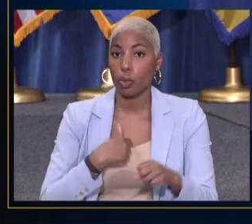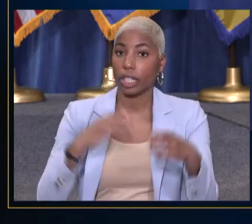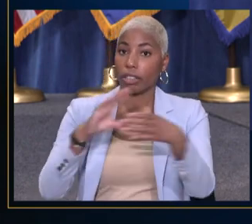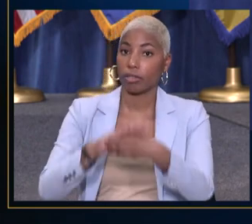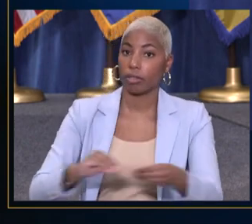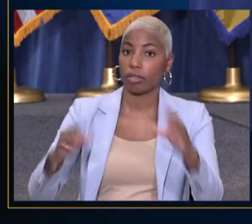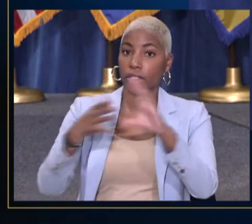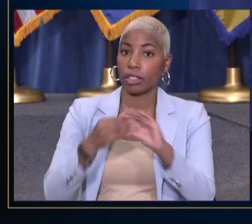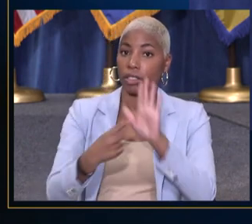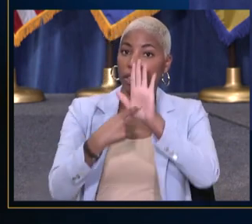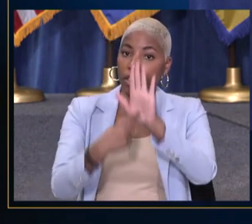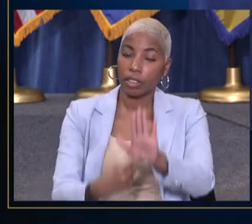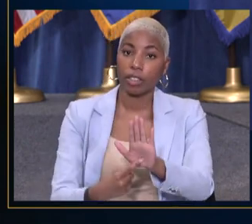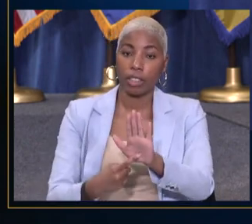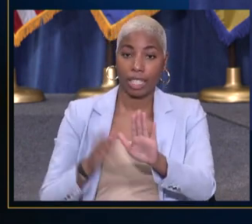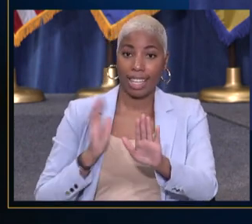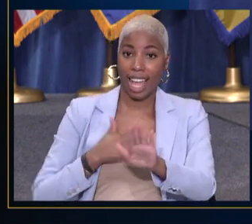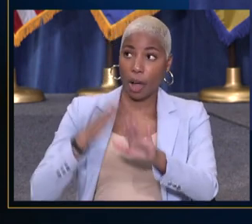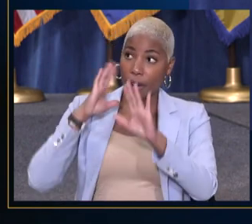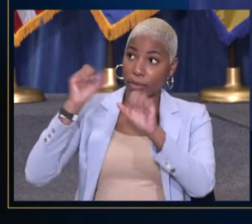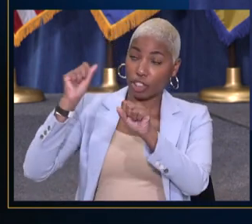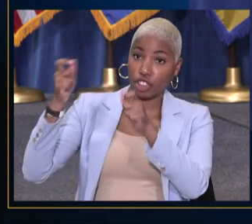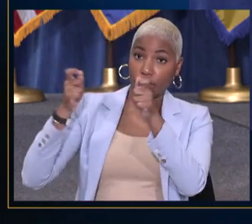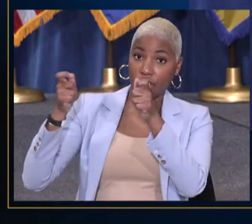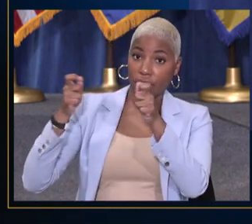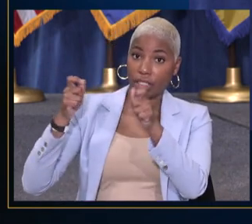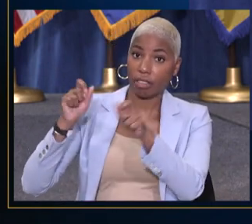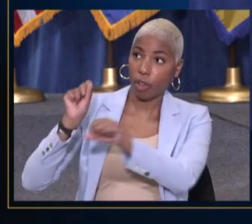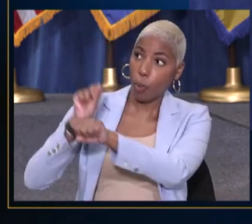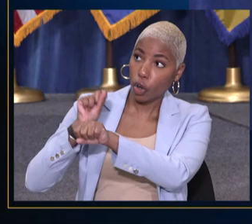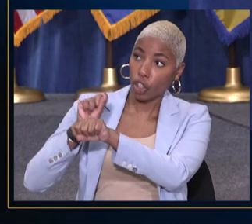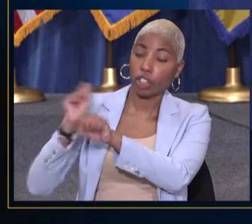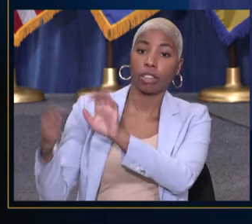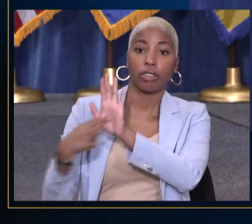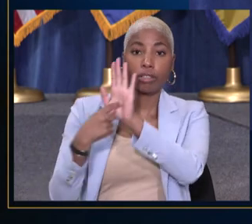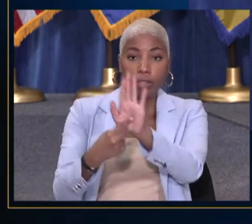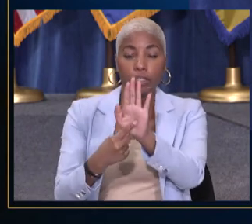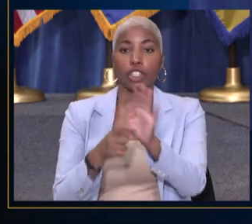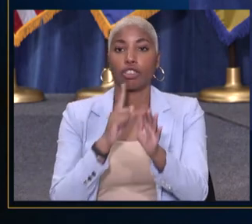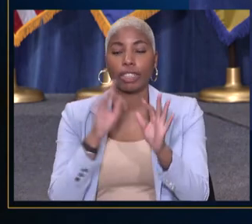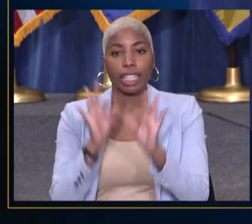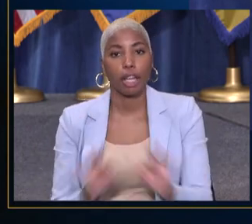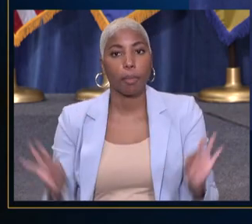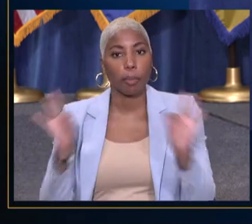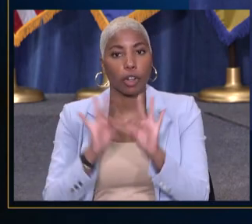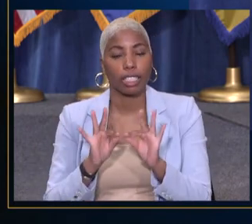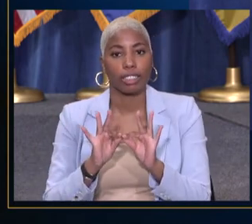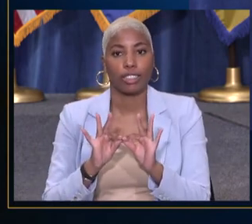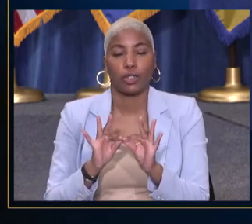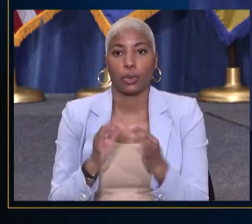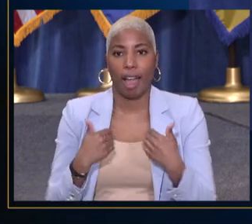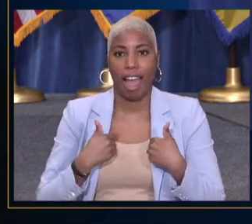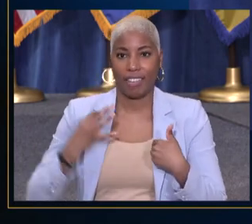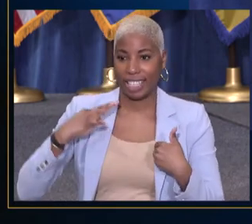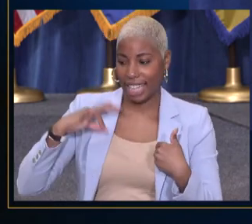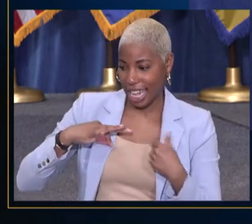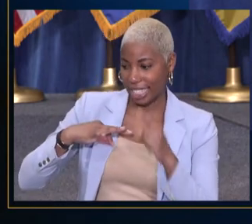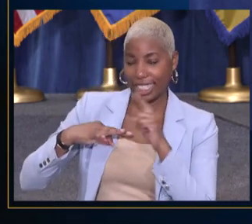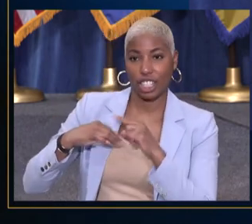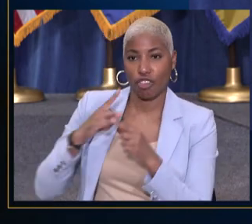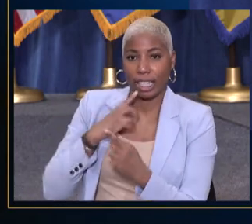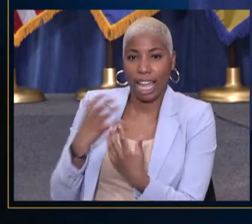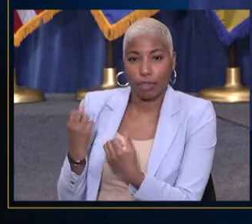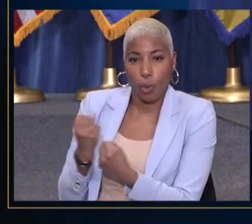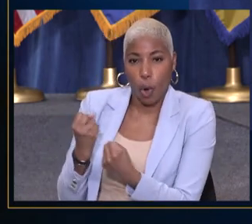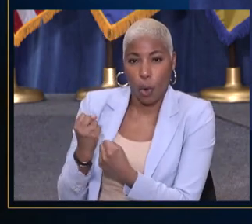what the work of this administration's doing, how important it is to hold on to these gains and not to assume that they will be here if